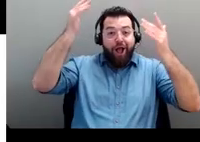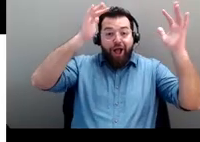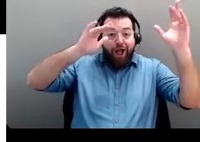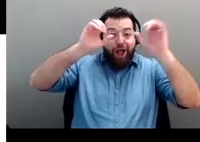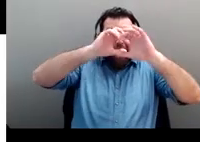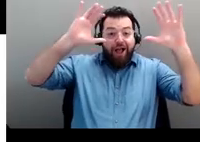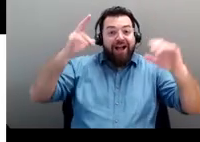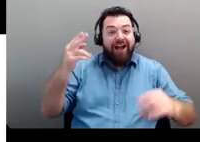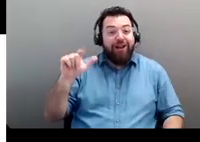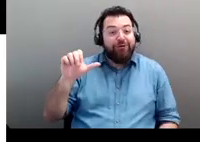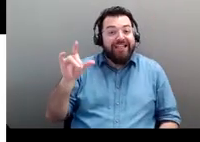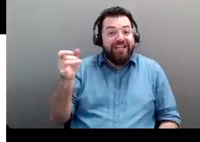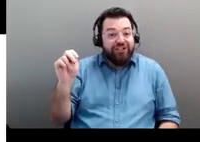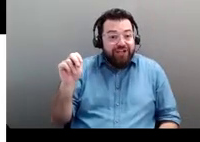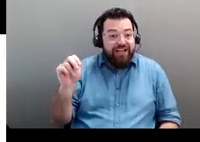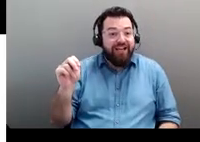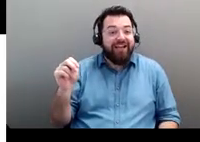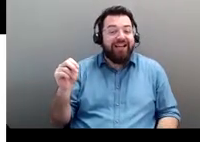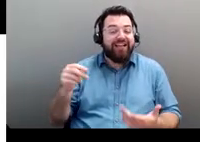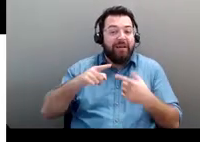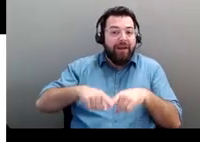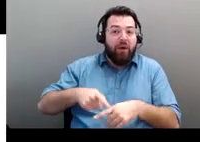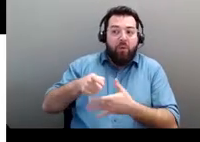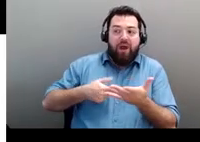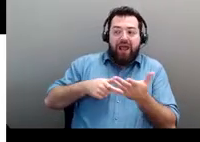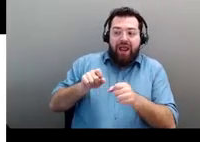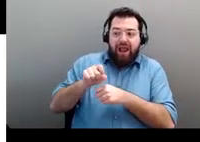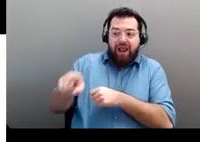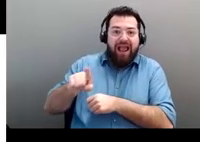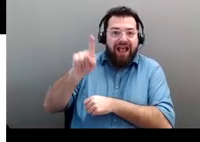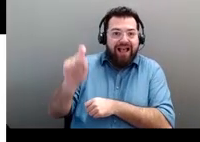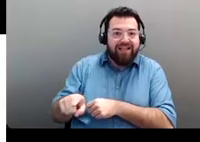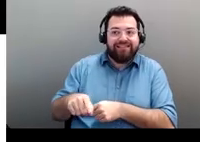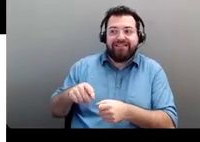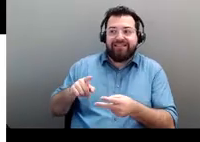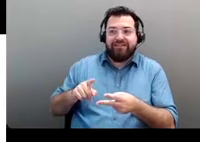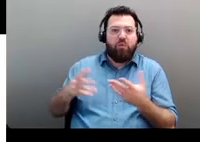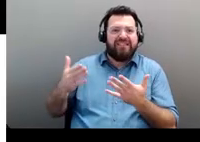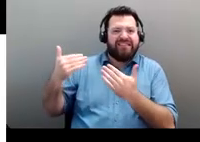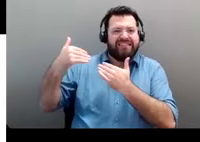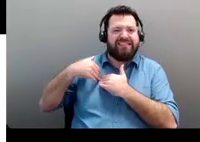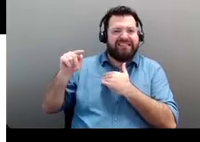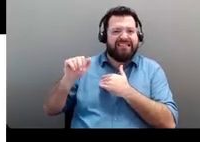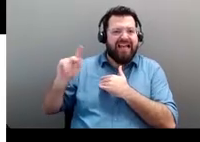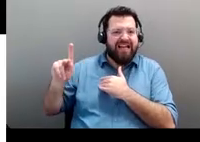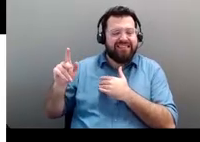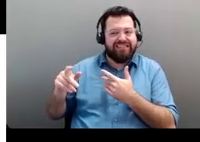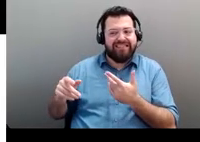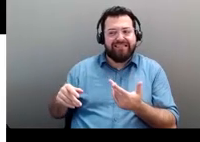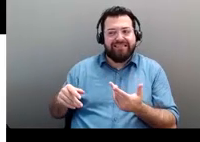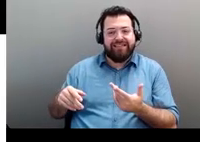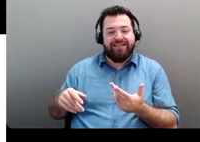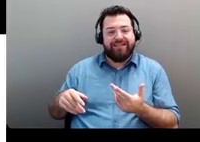what you're asking it to do, depending on the task and things like that. But yeah, for the most part, just I mean,